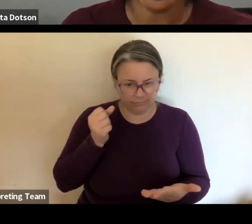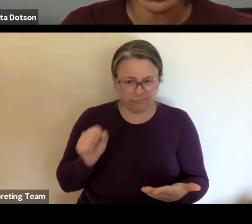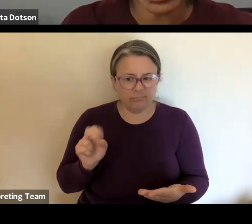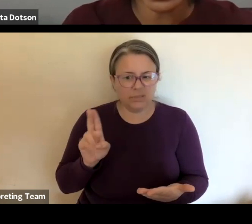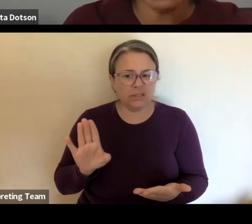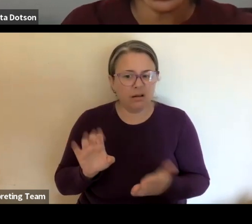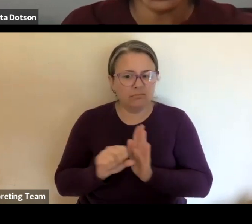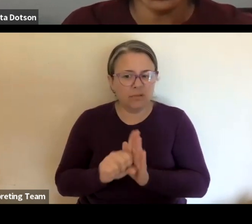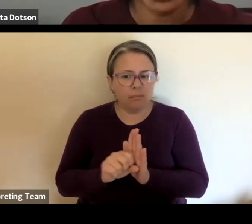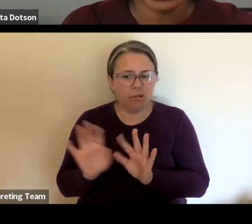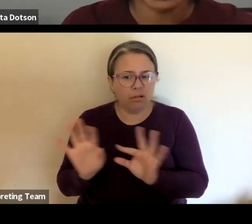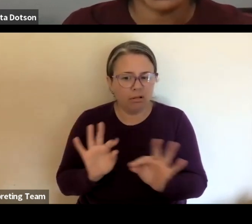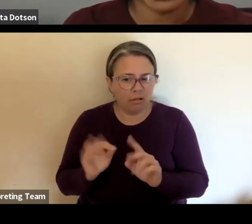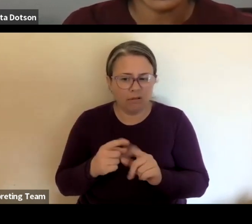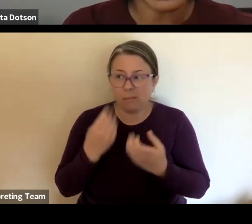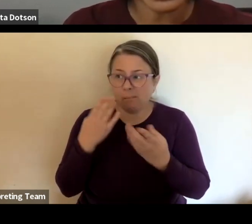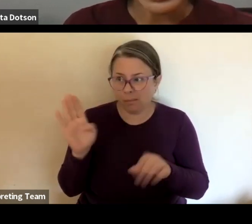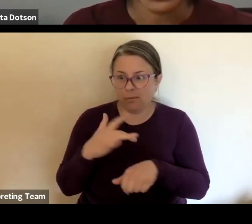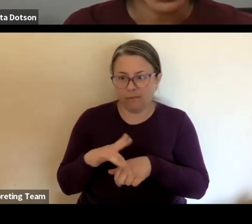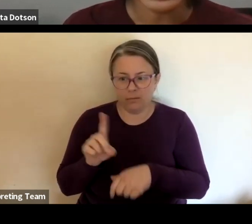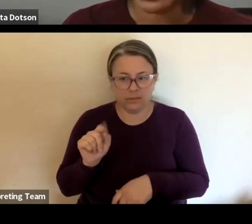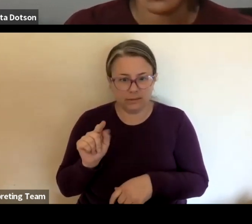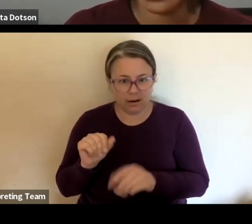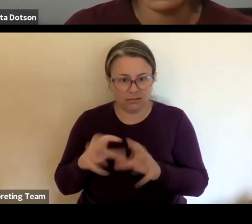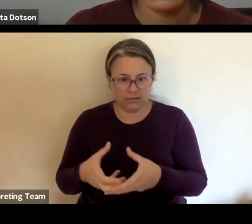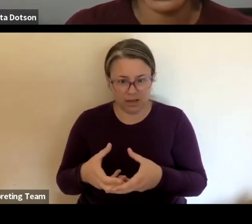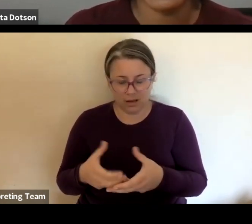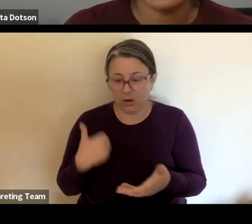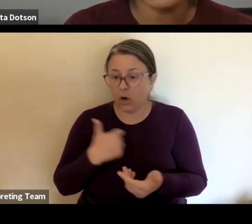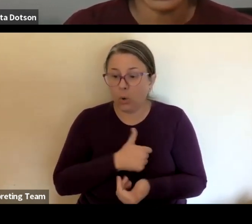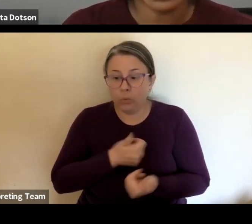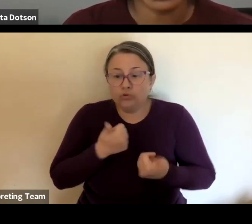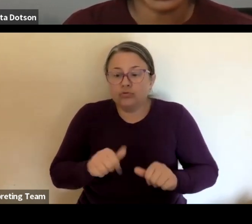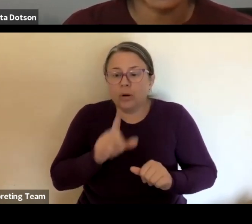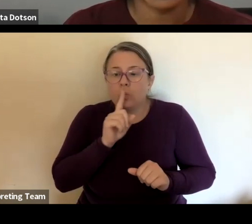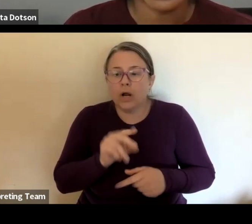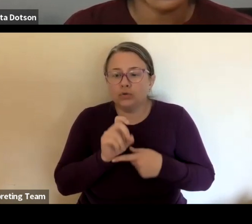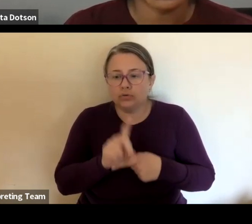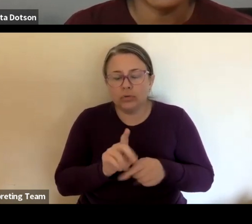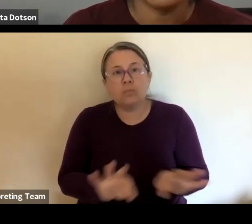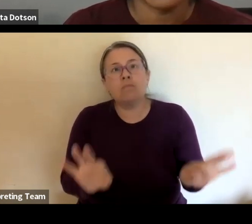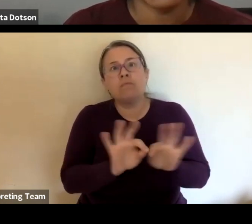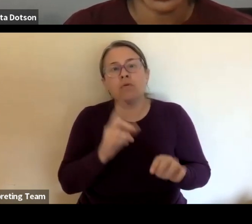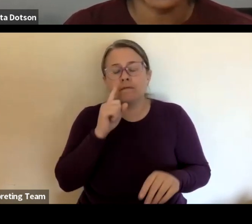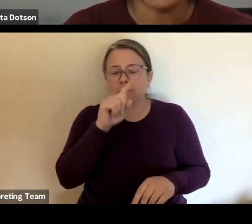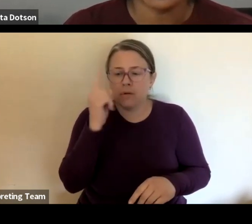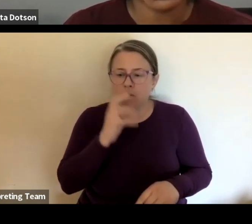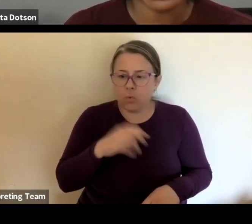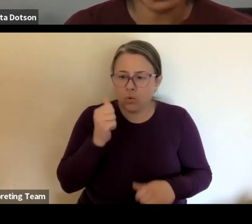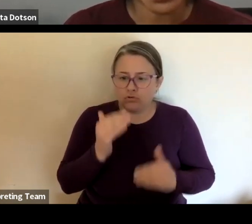important to address in Black older adults. Let's just get the subsample and run the analyses. I didn't have to go and collect data